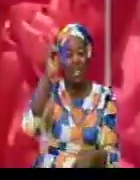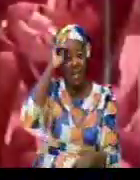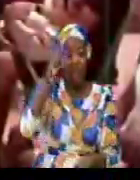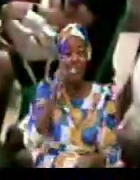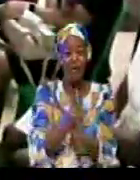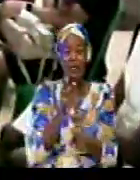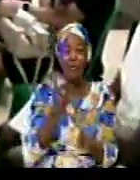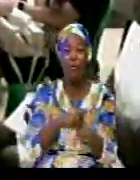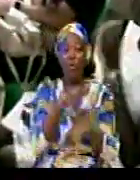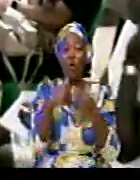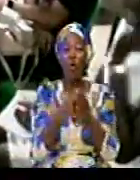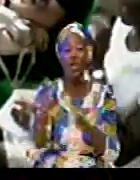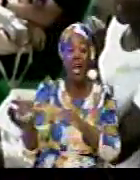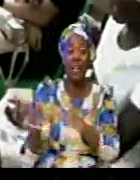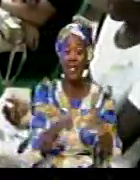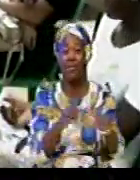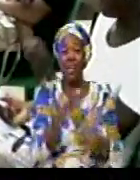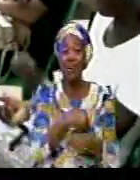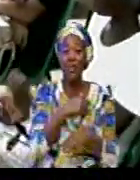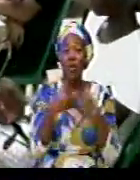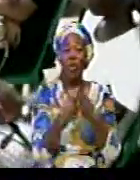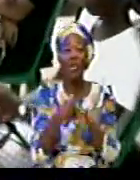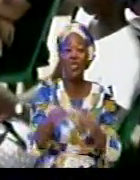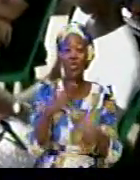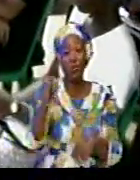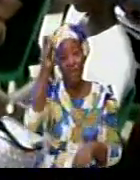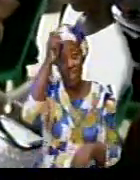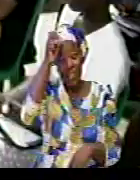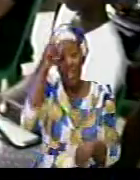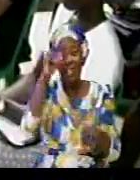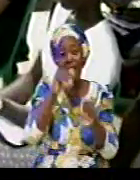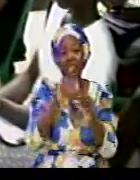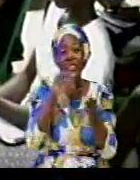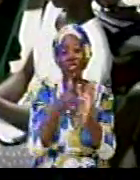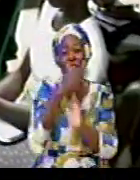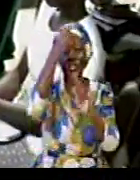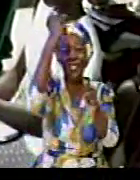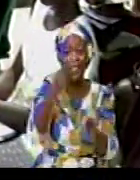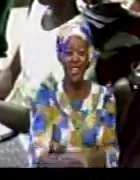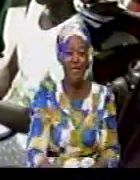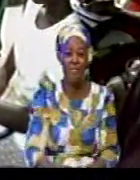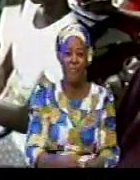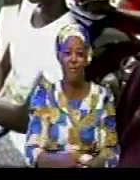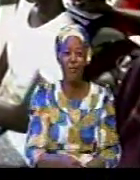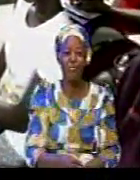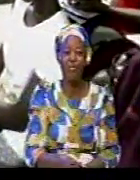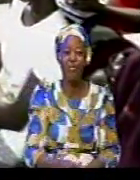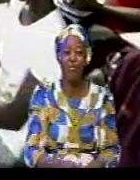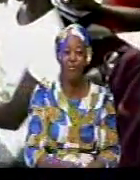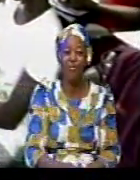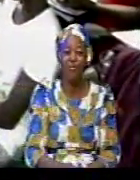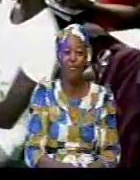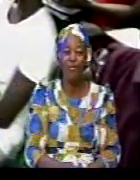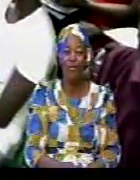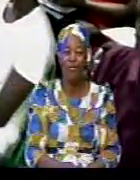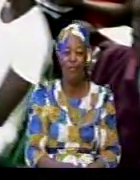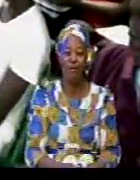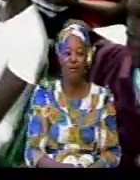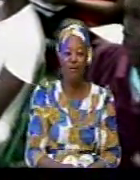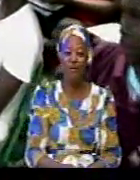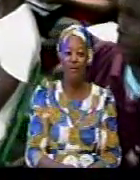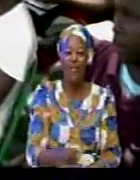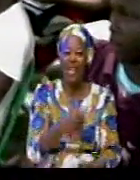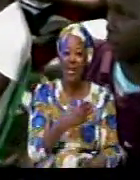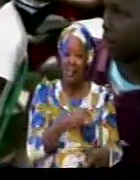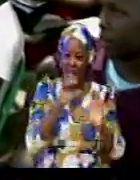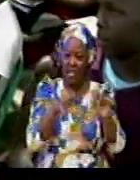devilish actions. It will keep you from all the activities and all the actions of Satan in